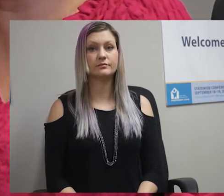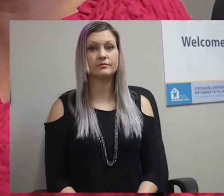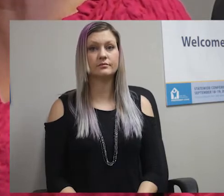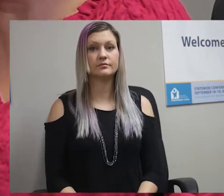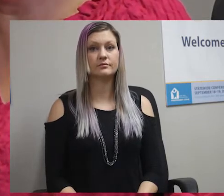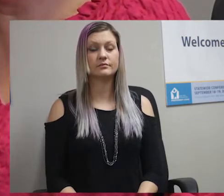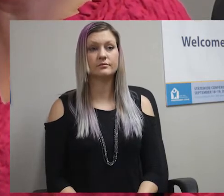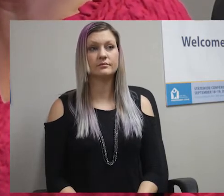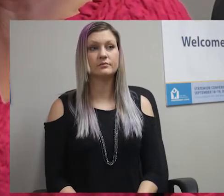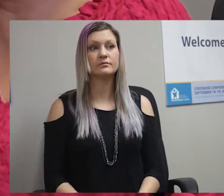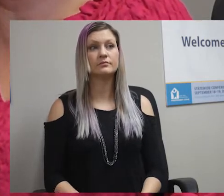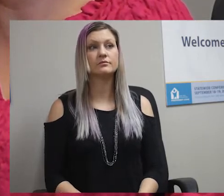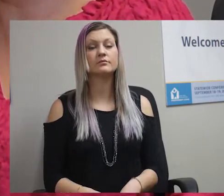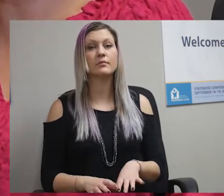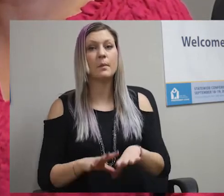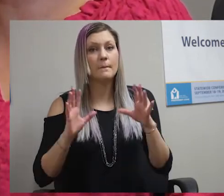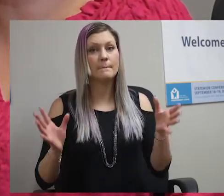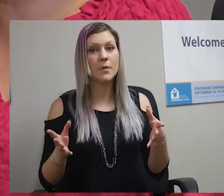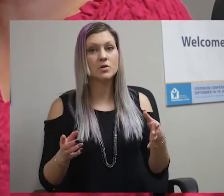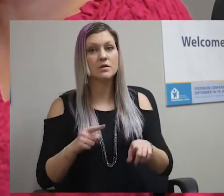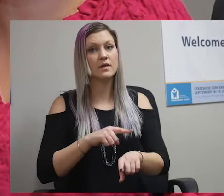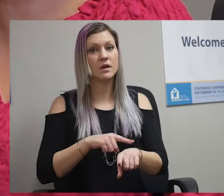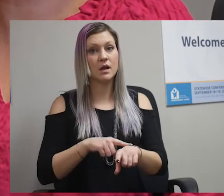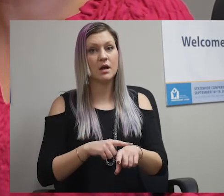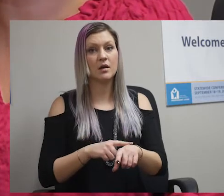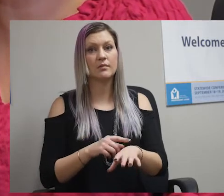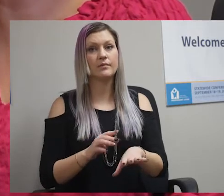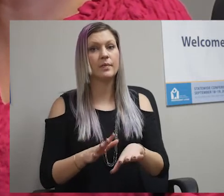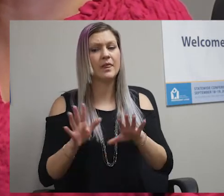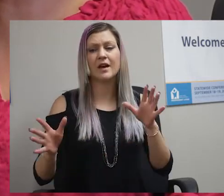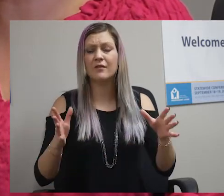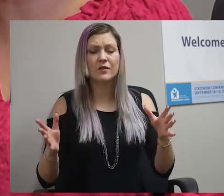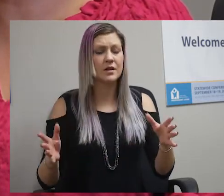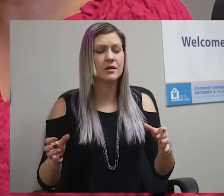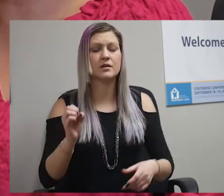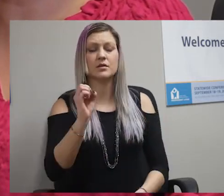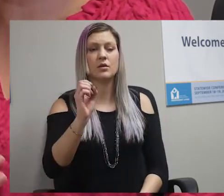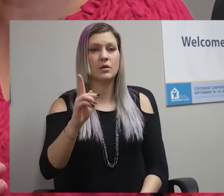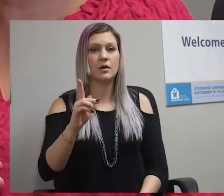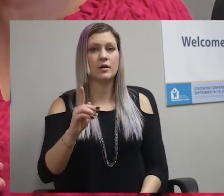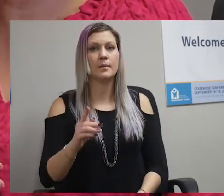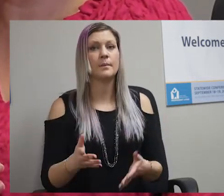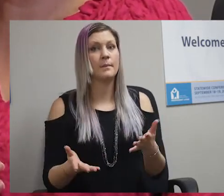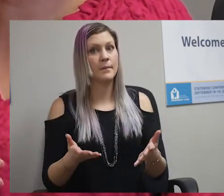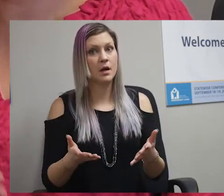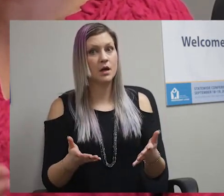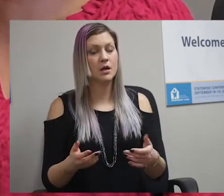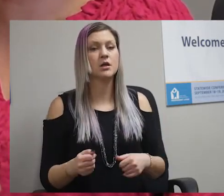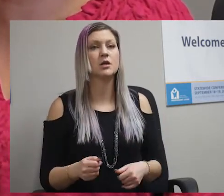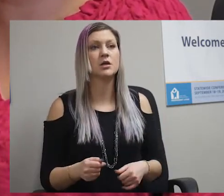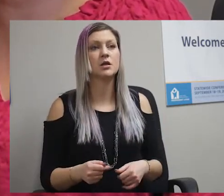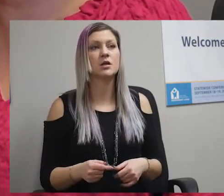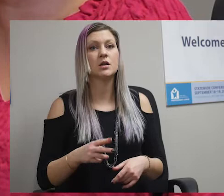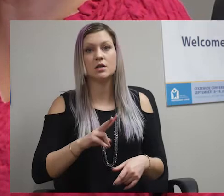9 times out of 10, something benign has happened. But if I don't know that I need to